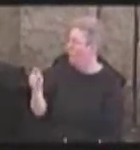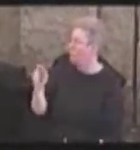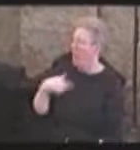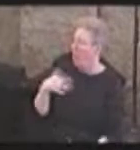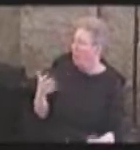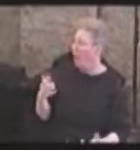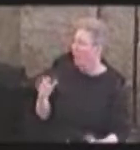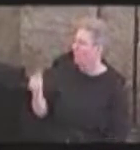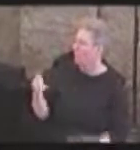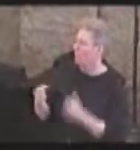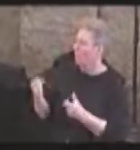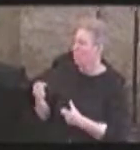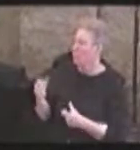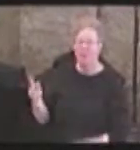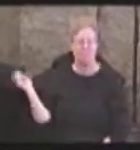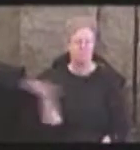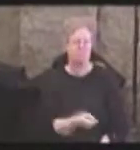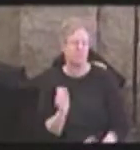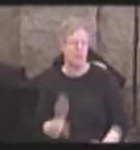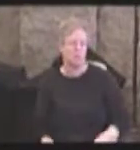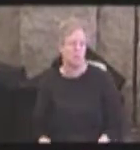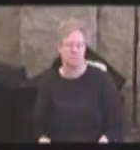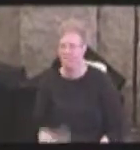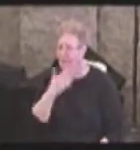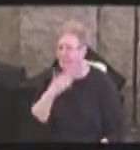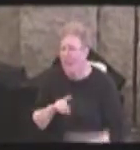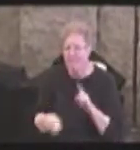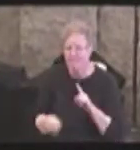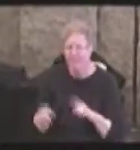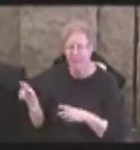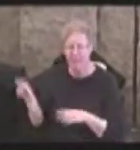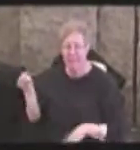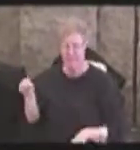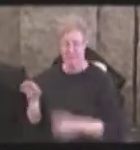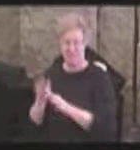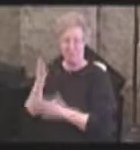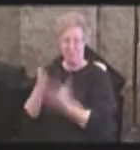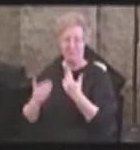that. Not as bad, but Spirit had something bigger in mind.